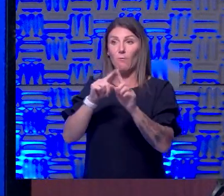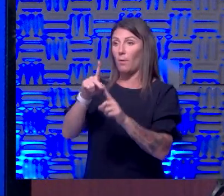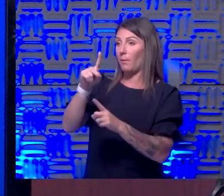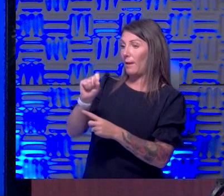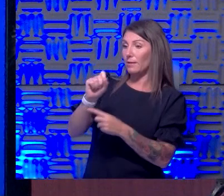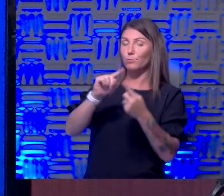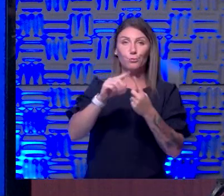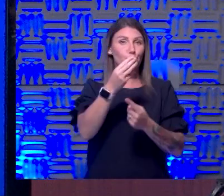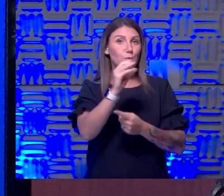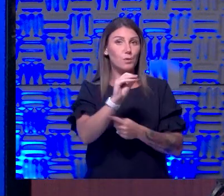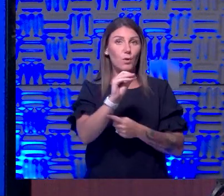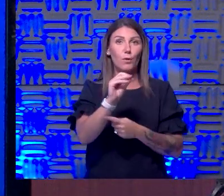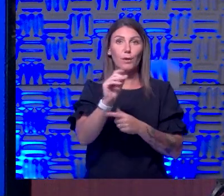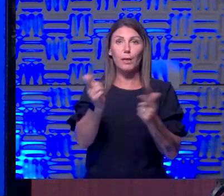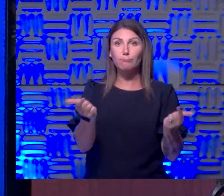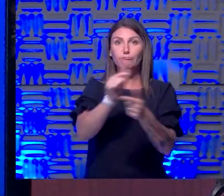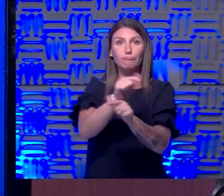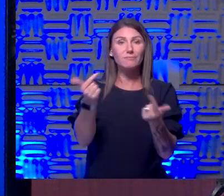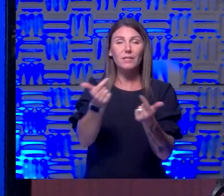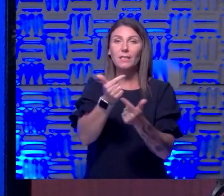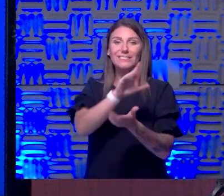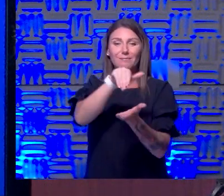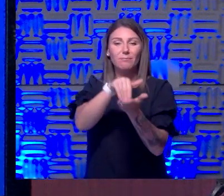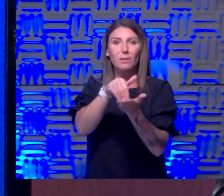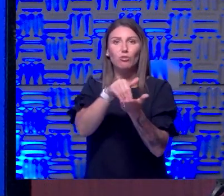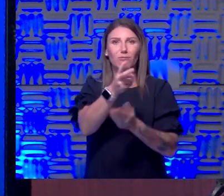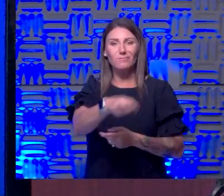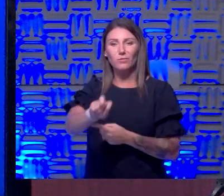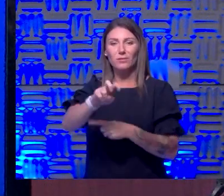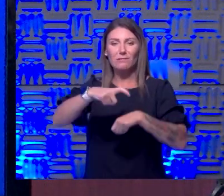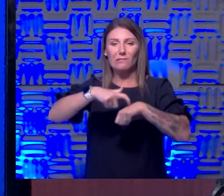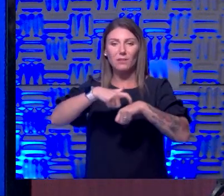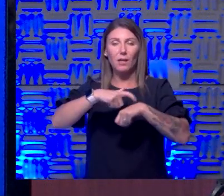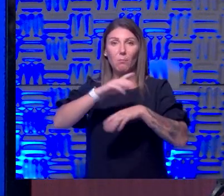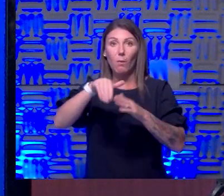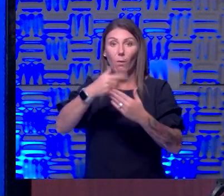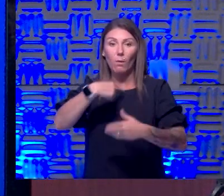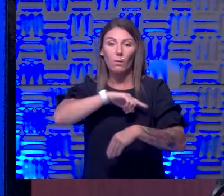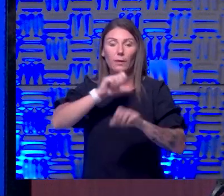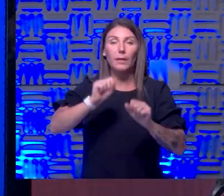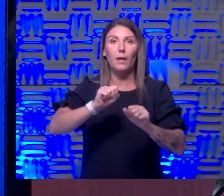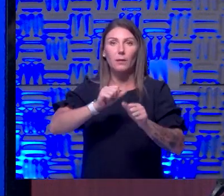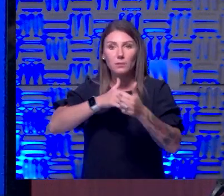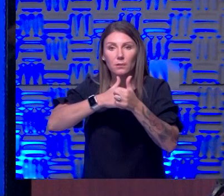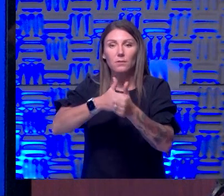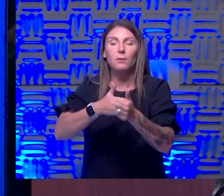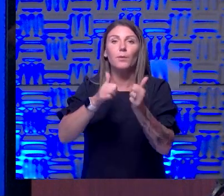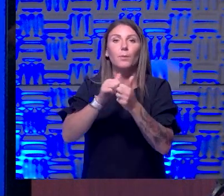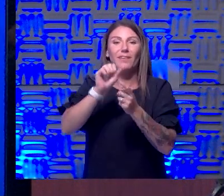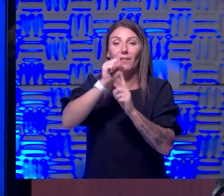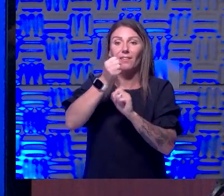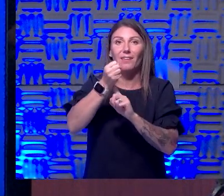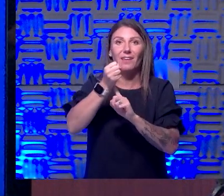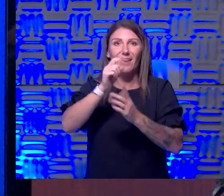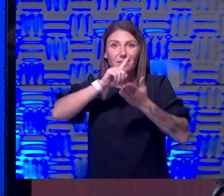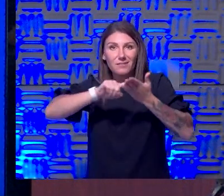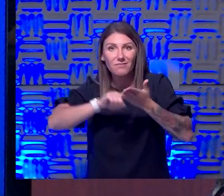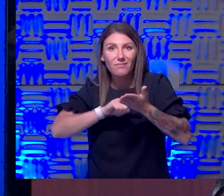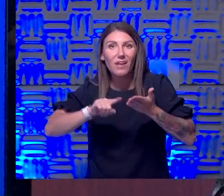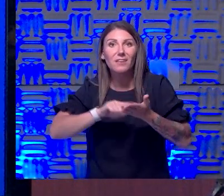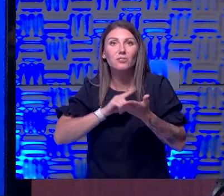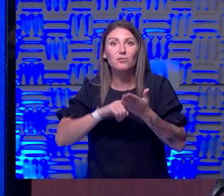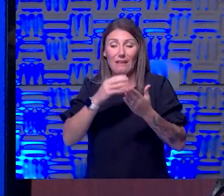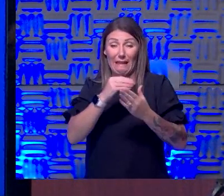we're right in the middle of a transition time, and we are doing all we can just to keep up with the case investigations of new patients